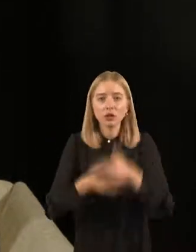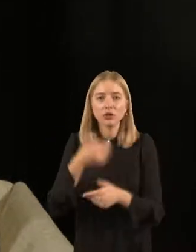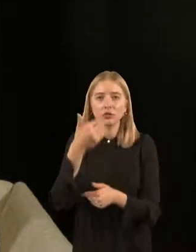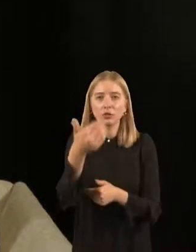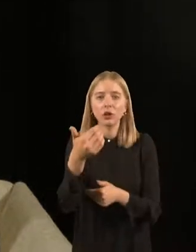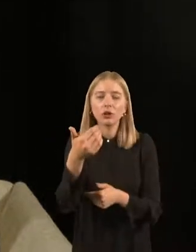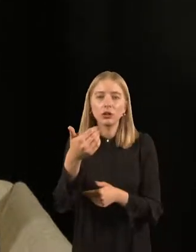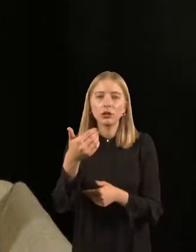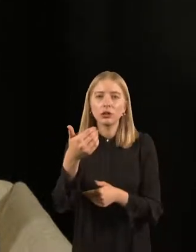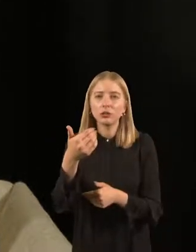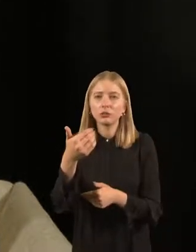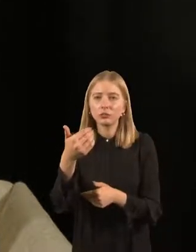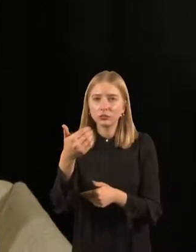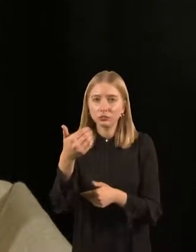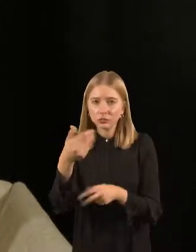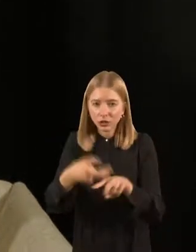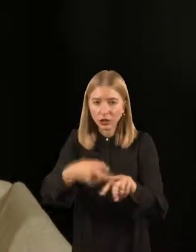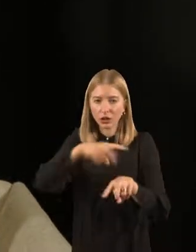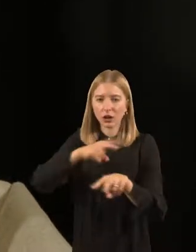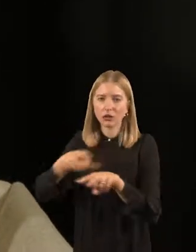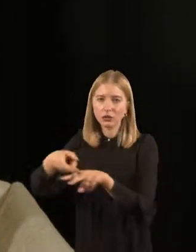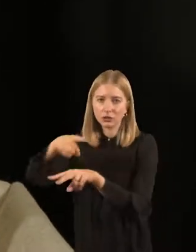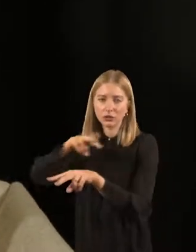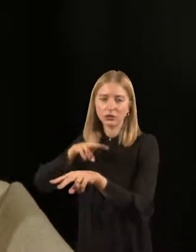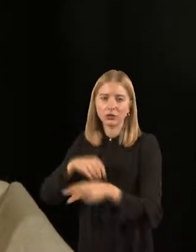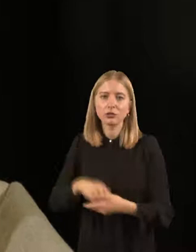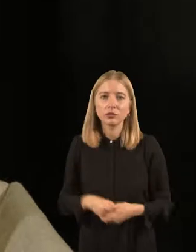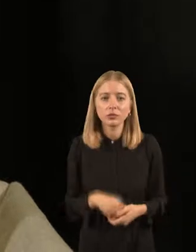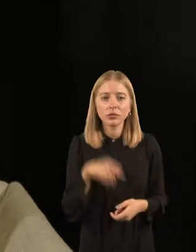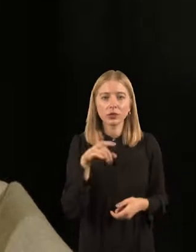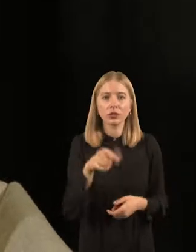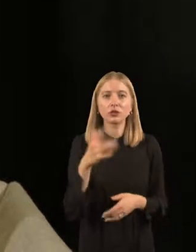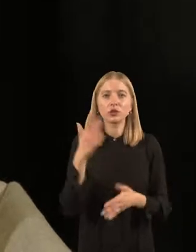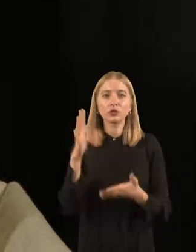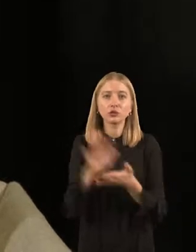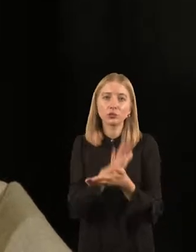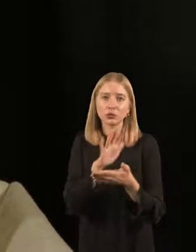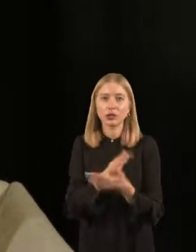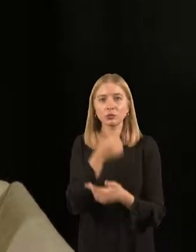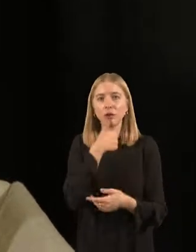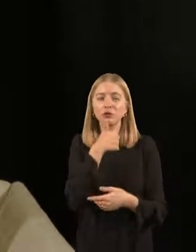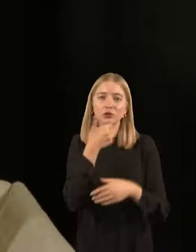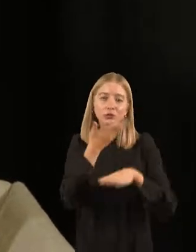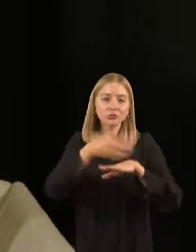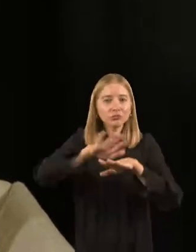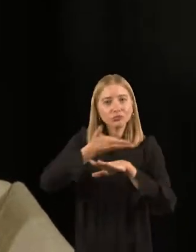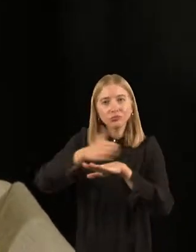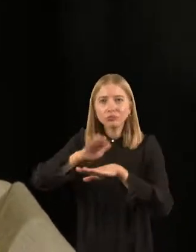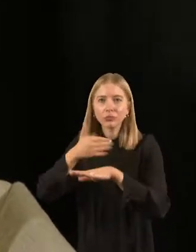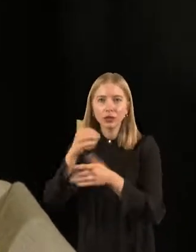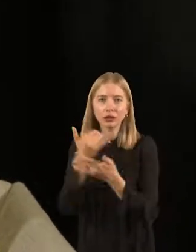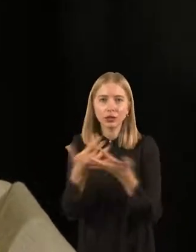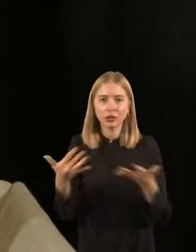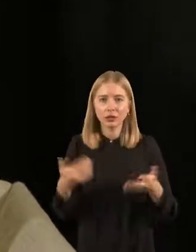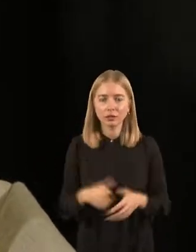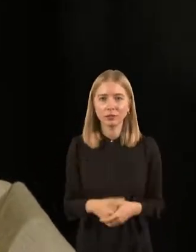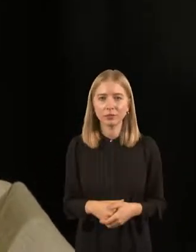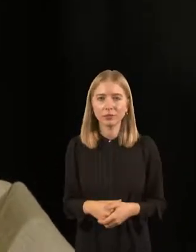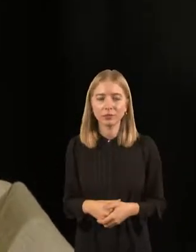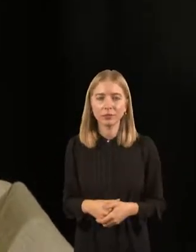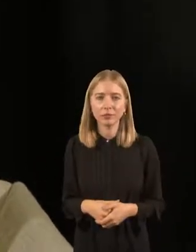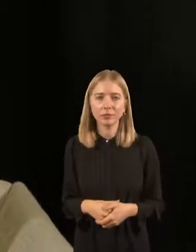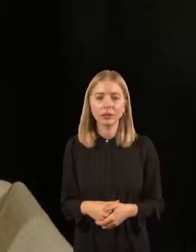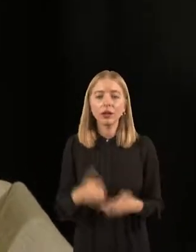certain challenges that we are facing in the future. One of them is recovery of